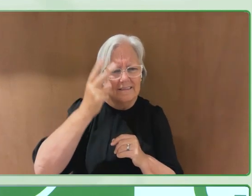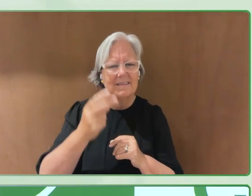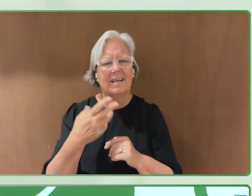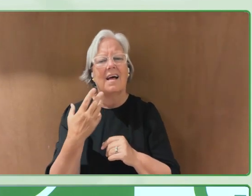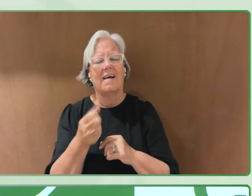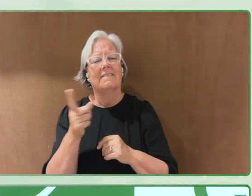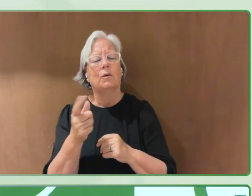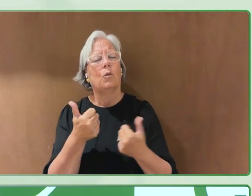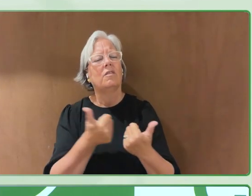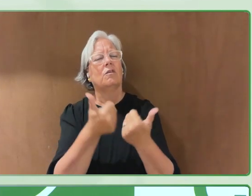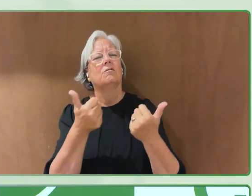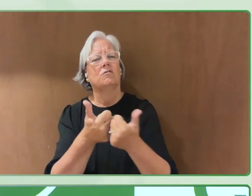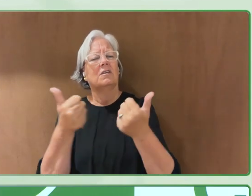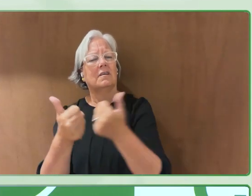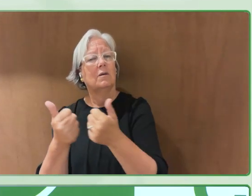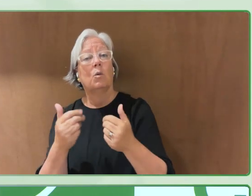deaf.